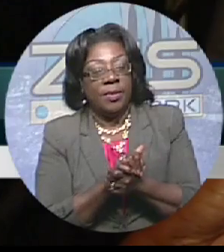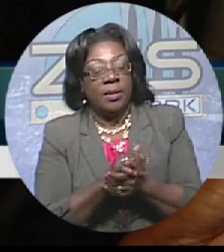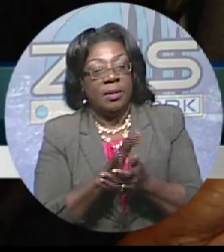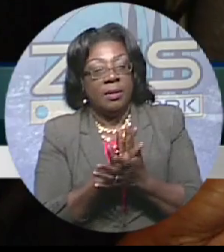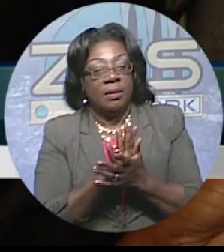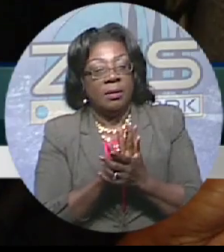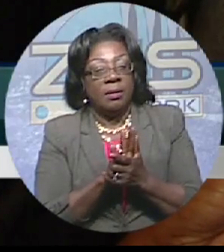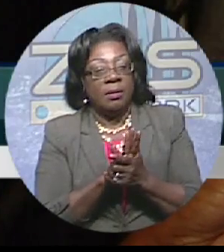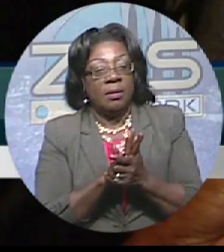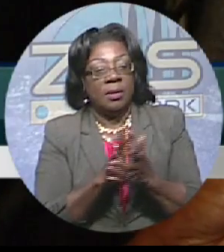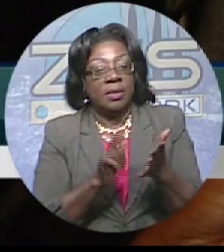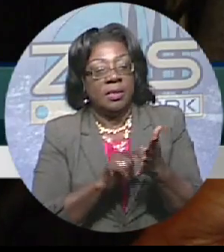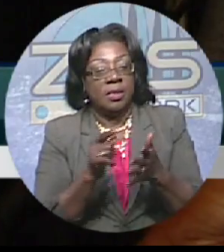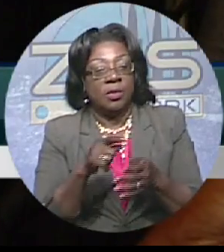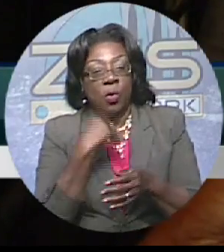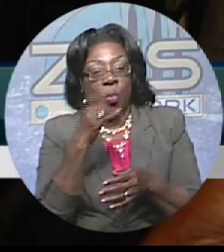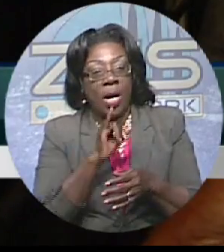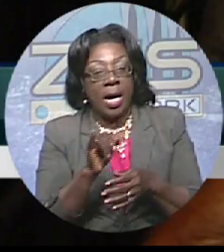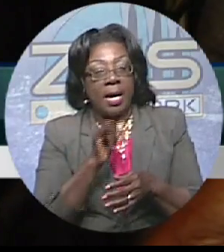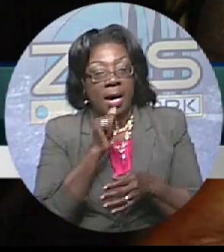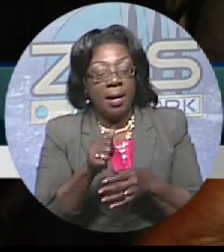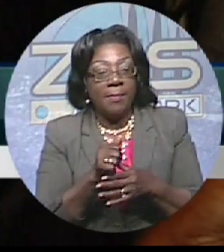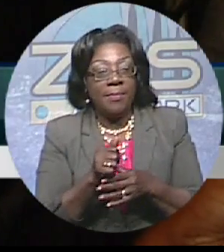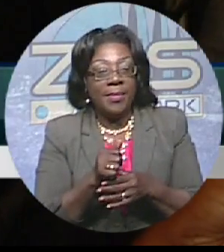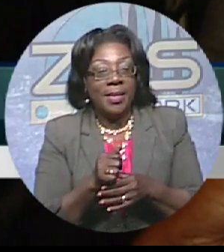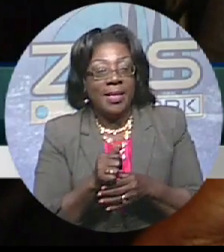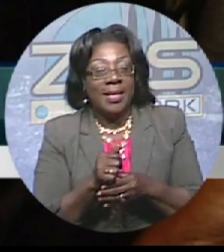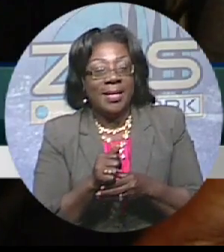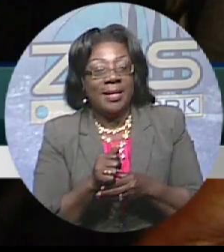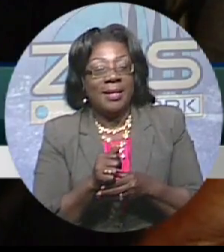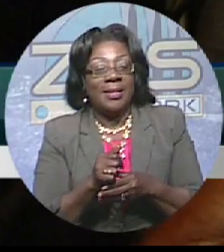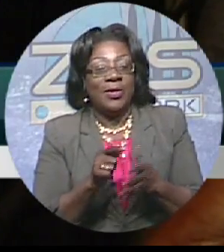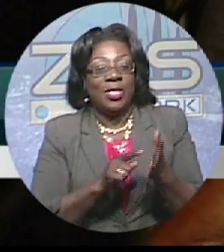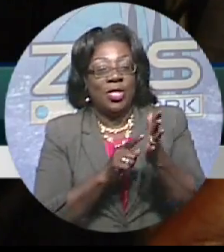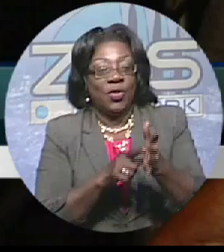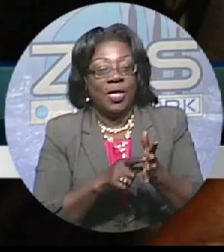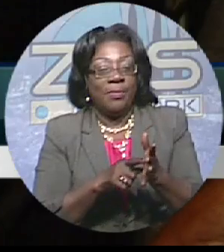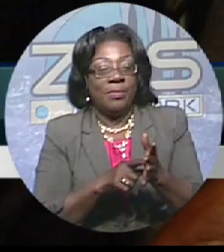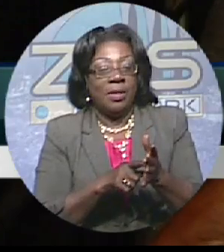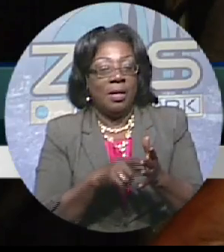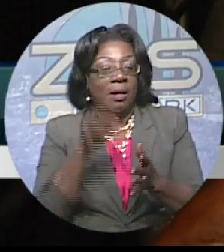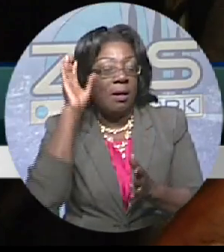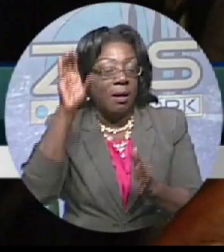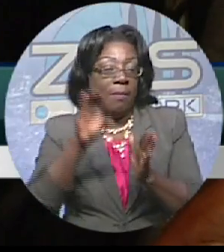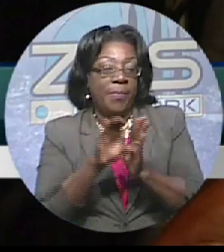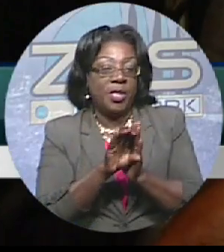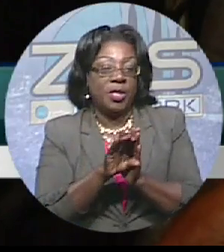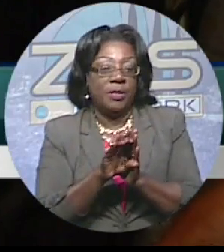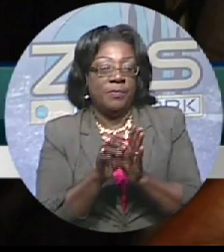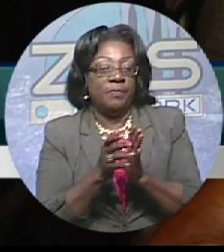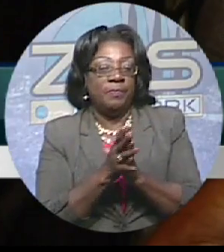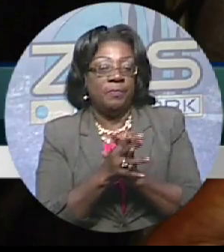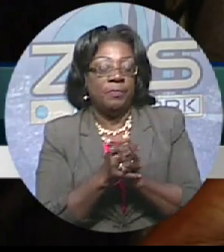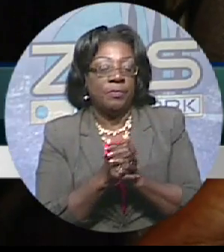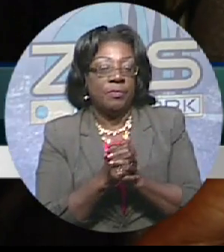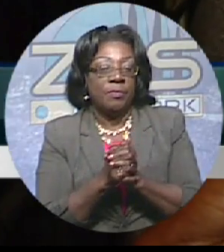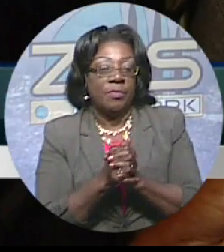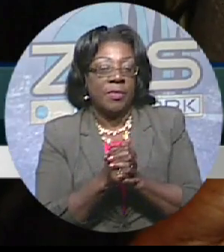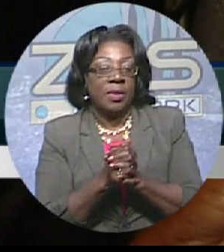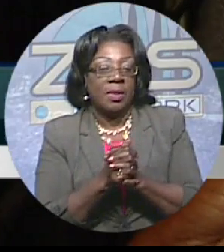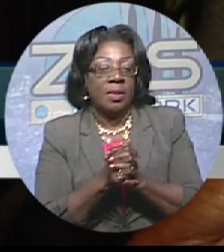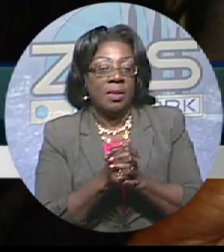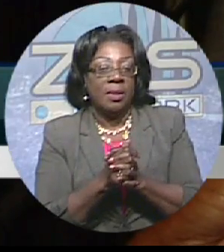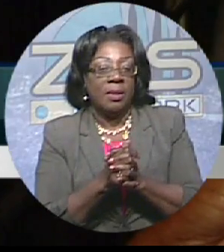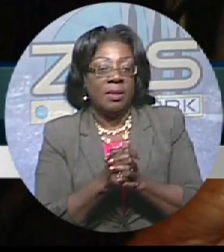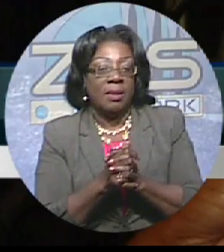say to somebody, this is who I am. They can actually just hold up an iPad and then your whole medical record will come up. And so they say, oh, this